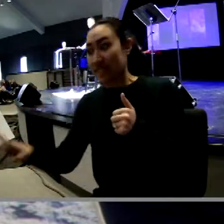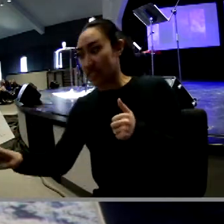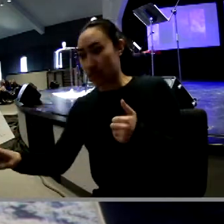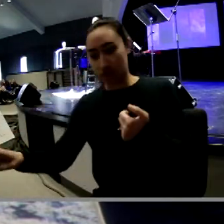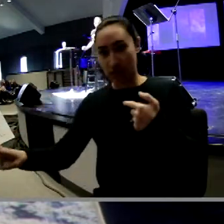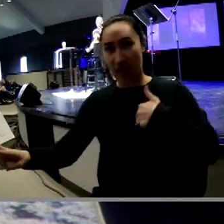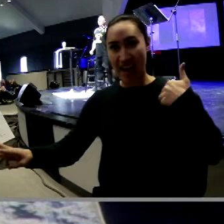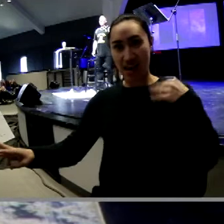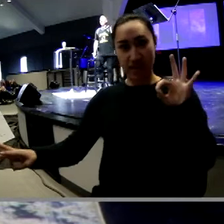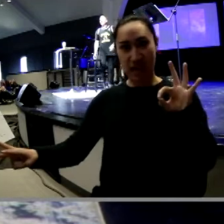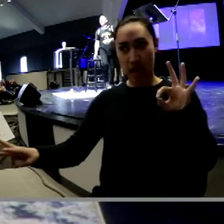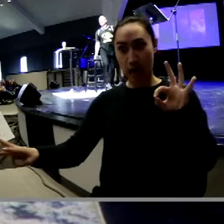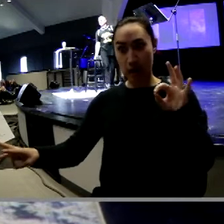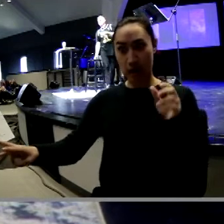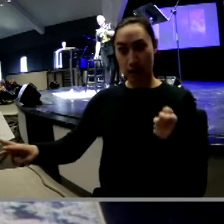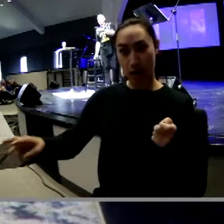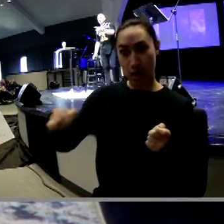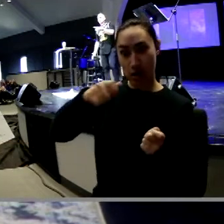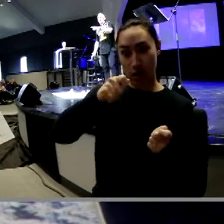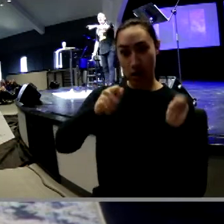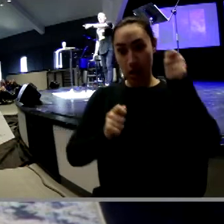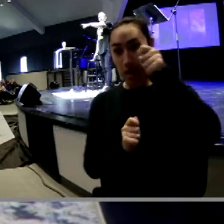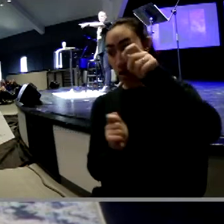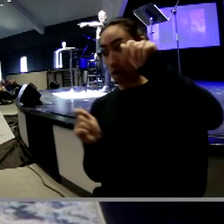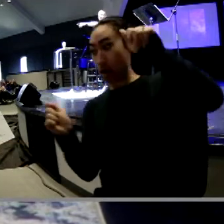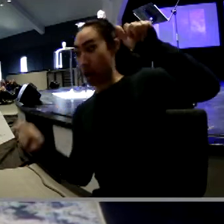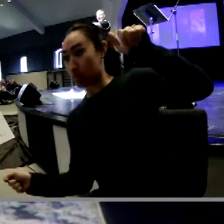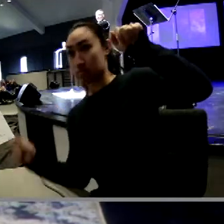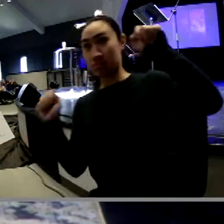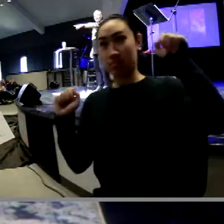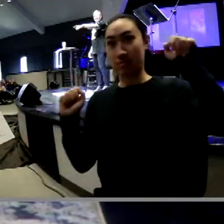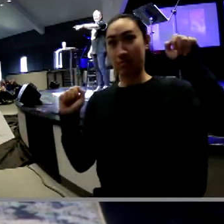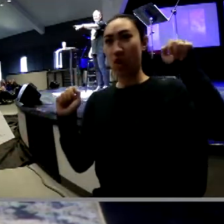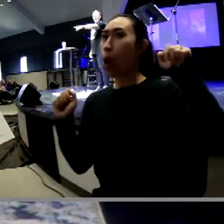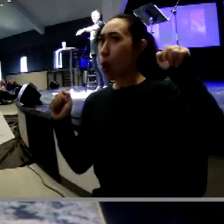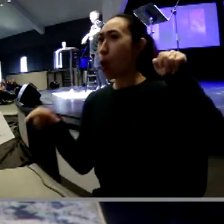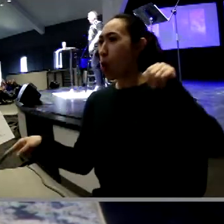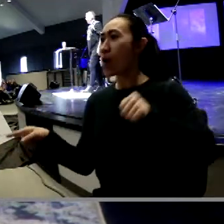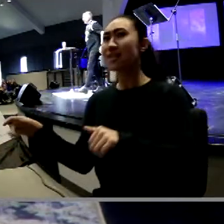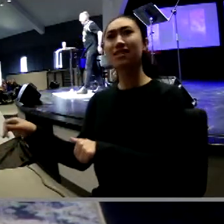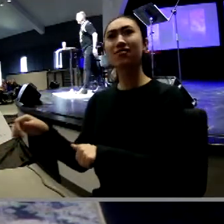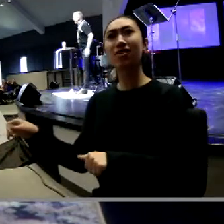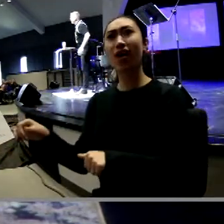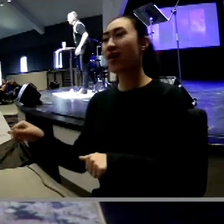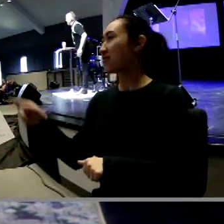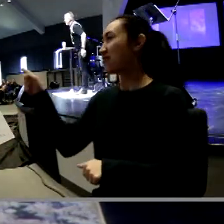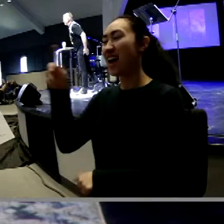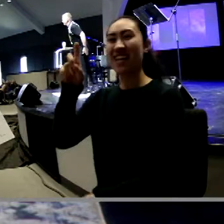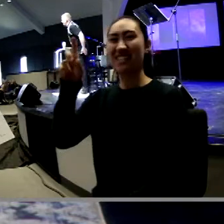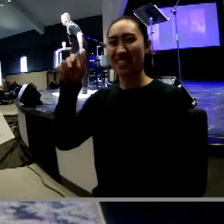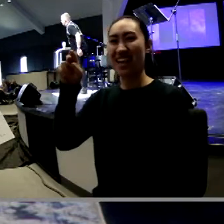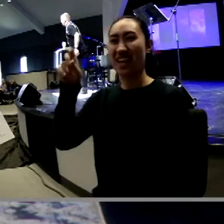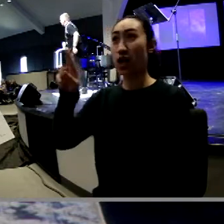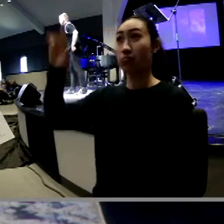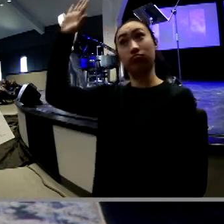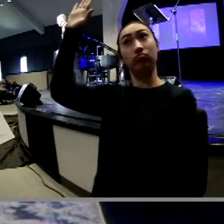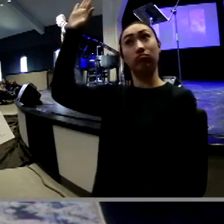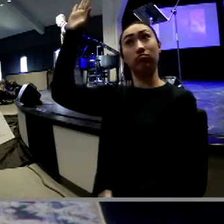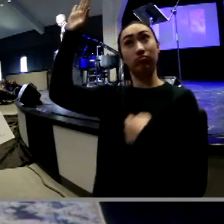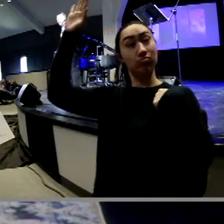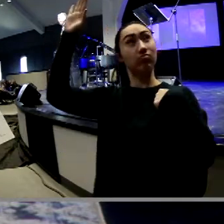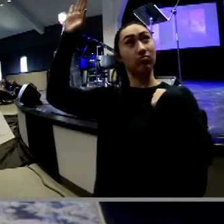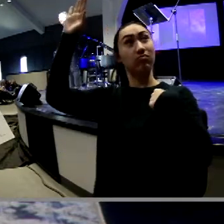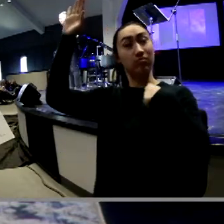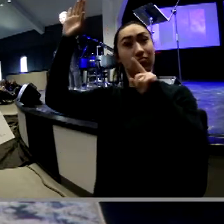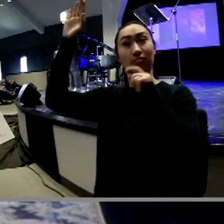Have you? Guilty as charged. Xander's raising his hand. I can't tell you how many times I'm playing Uno with